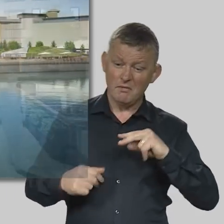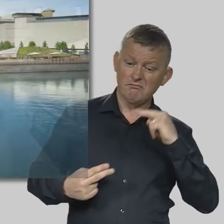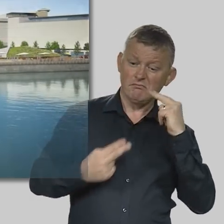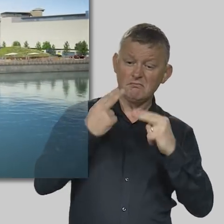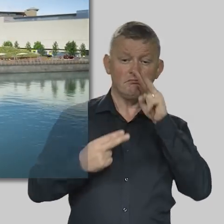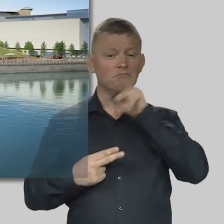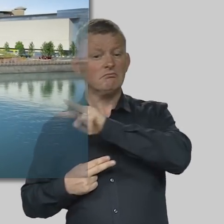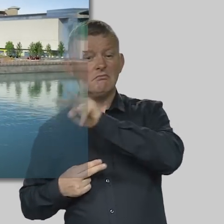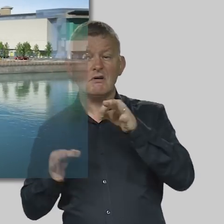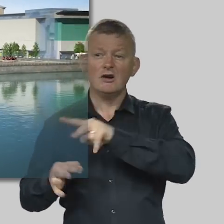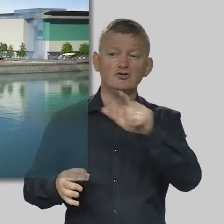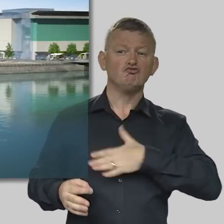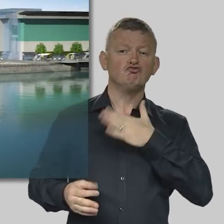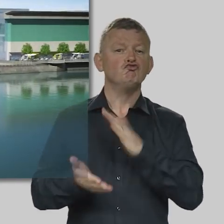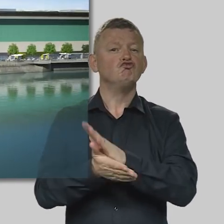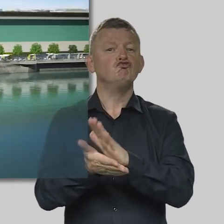gardens.